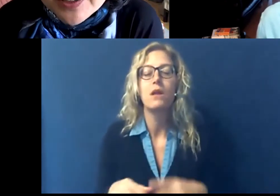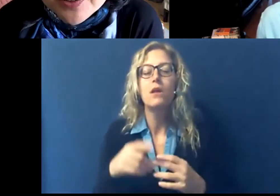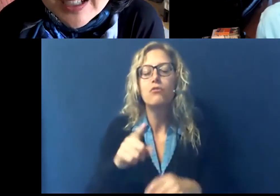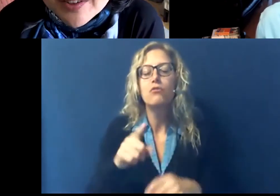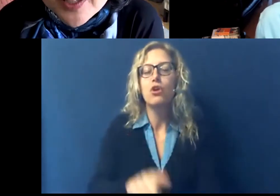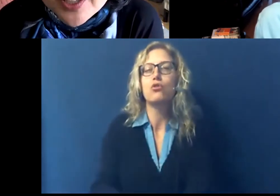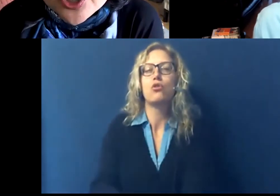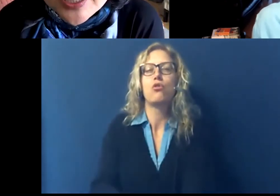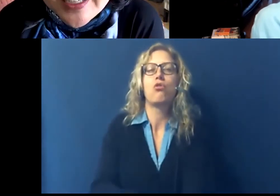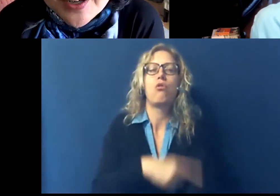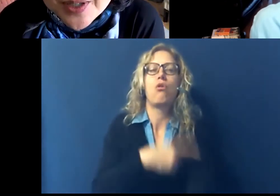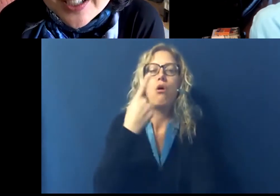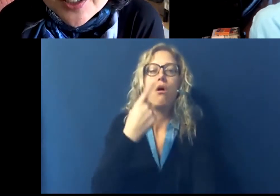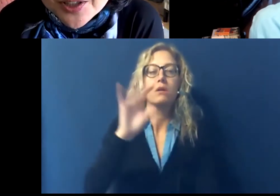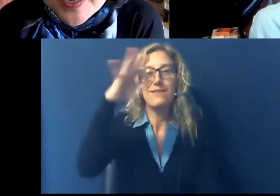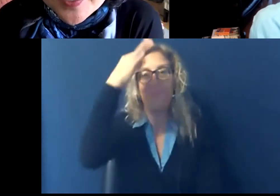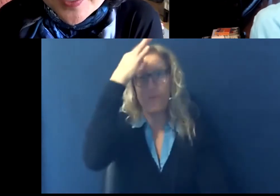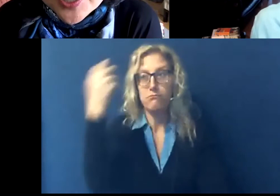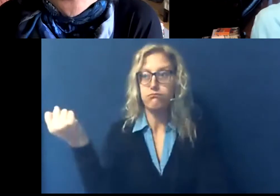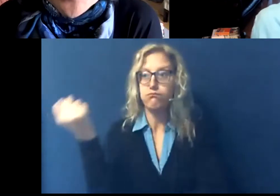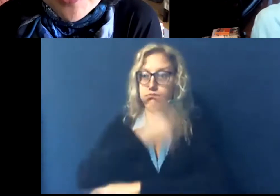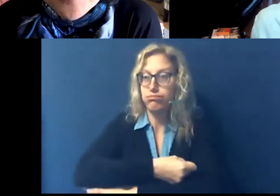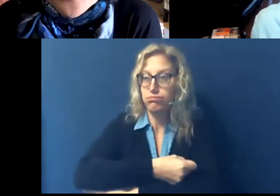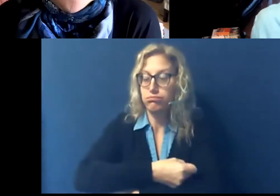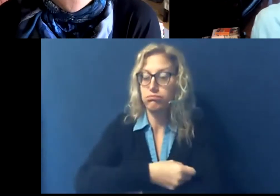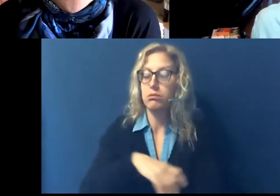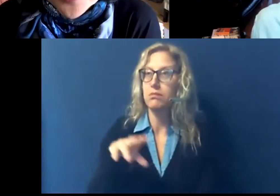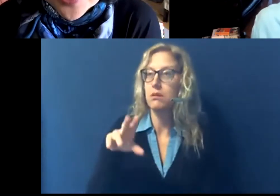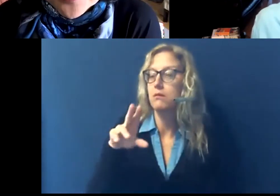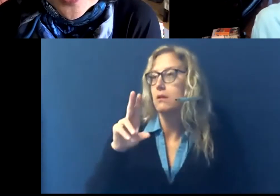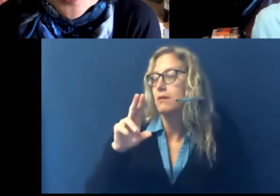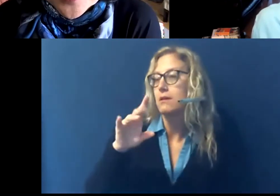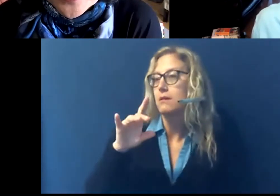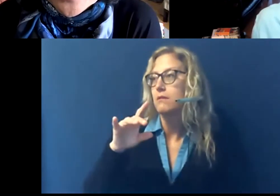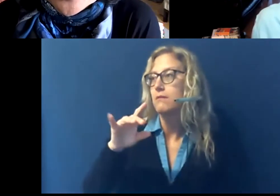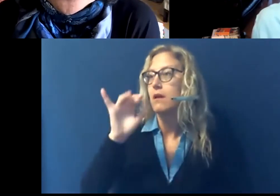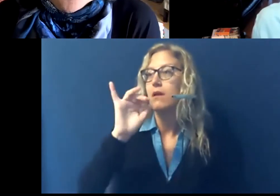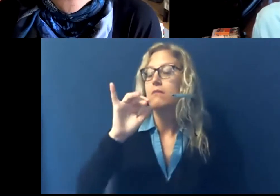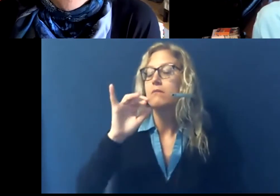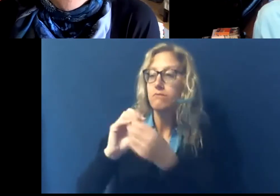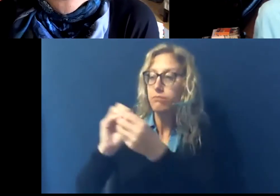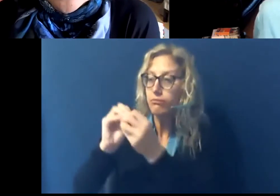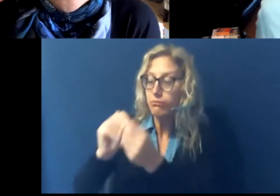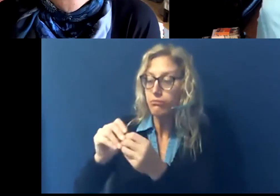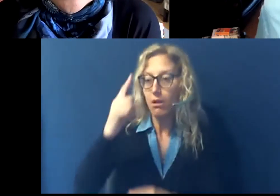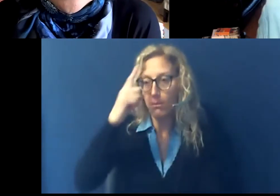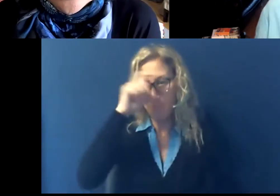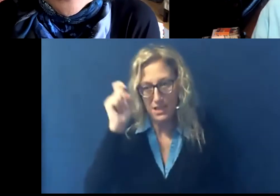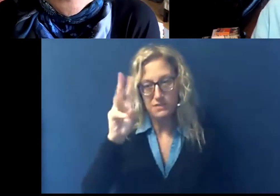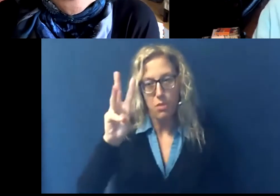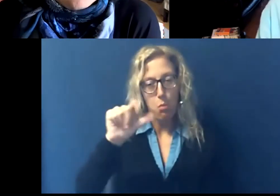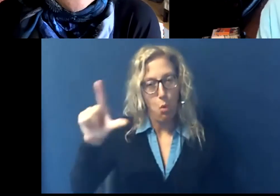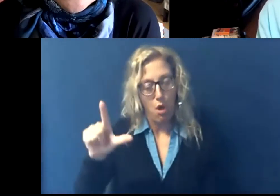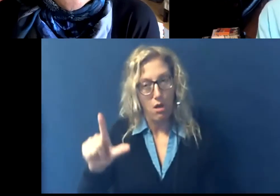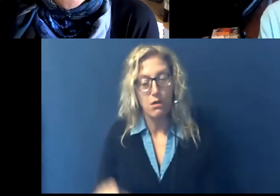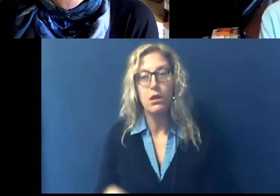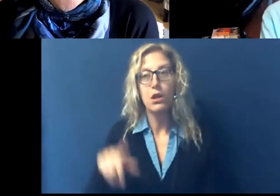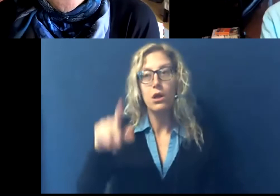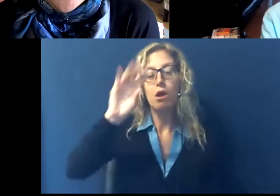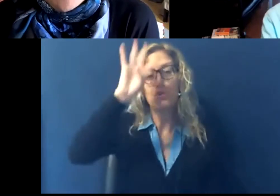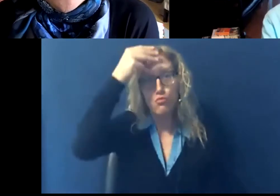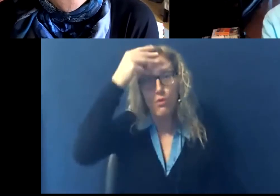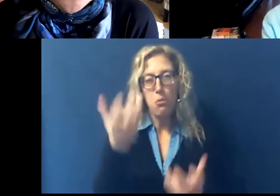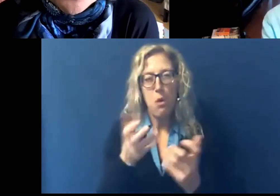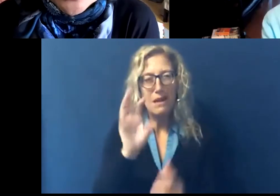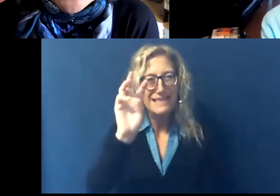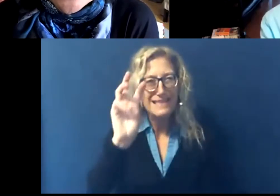longest federal government shutdown in US history over the border wall. Trump wanted about $6 billion